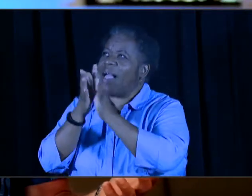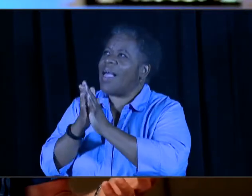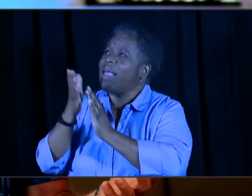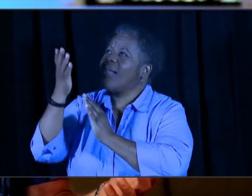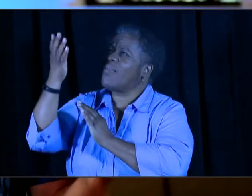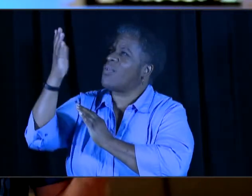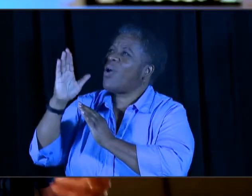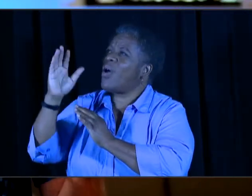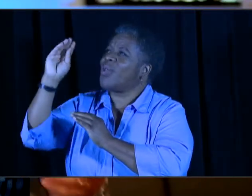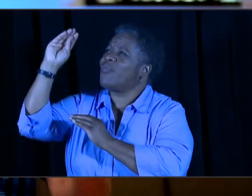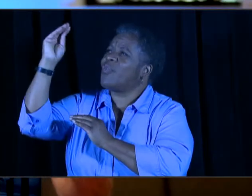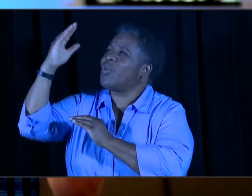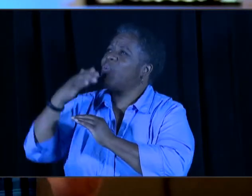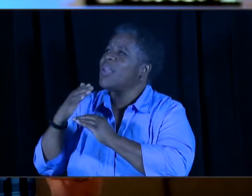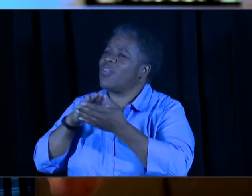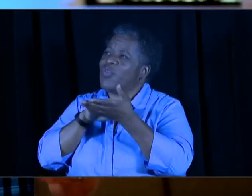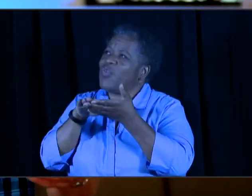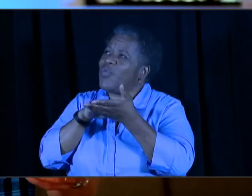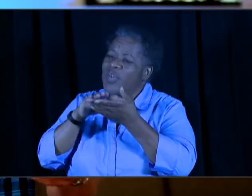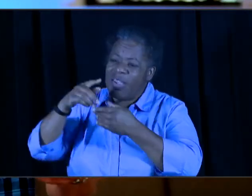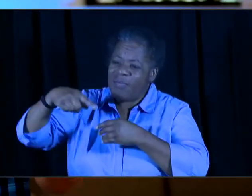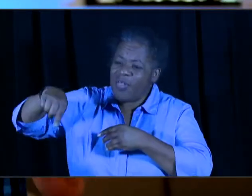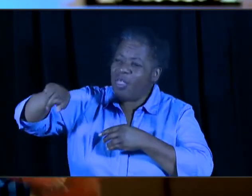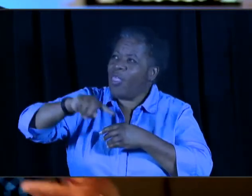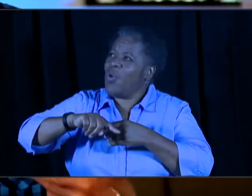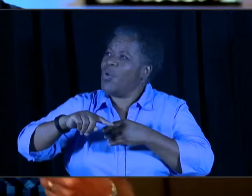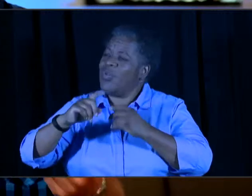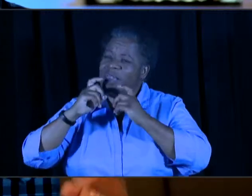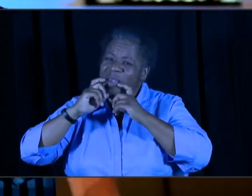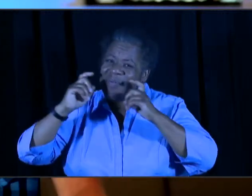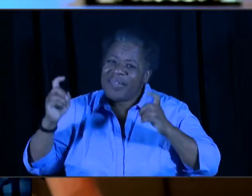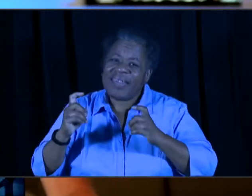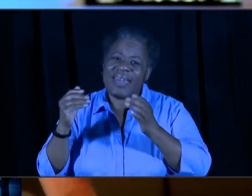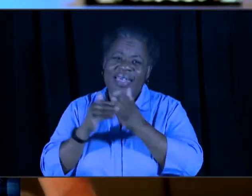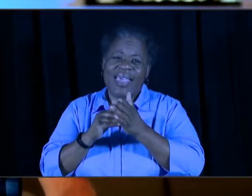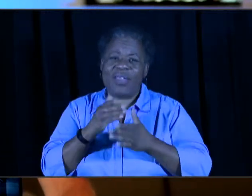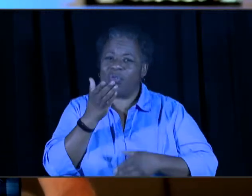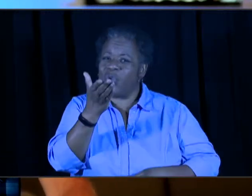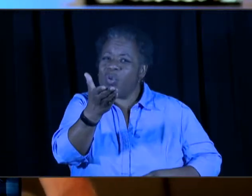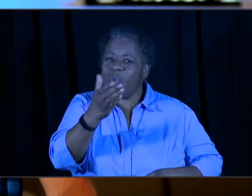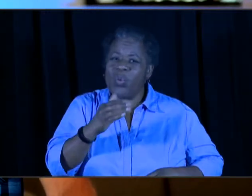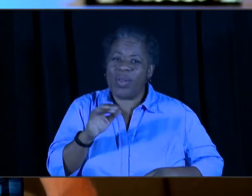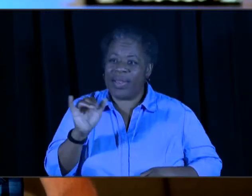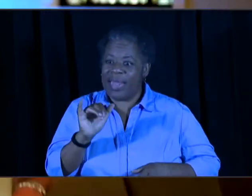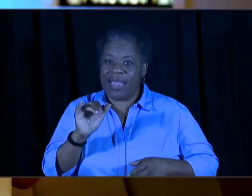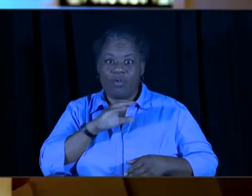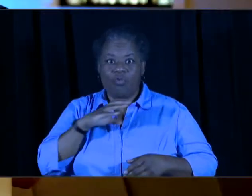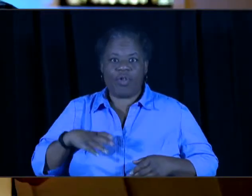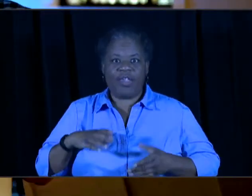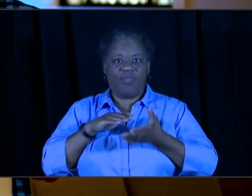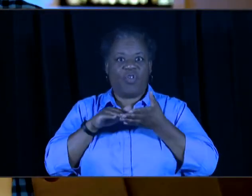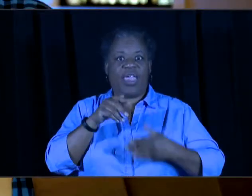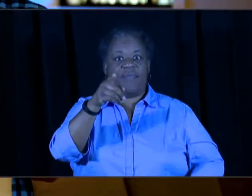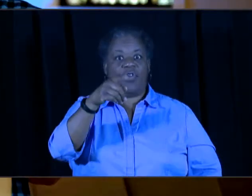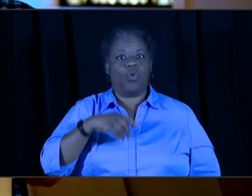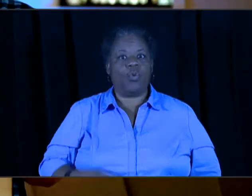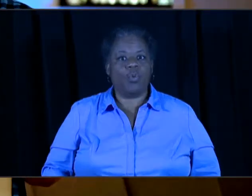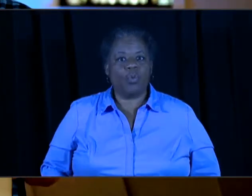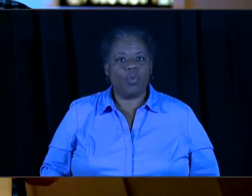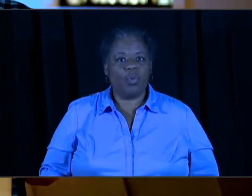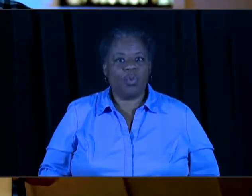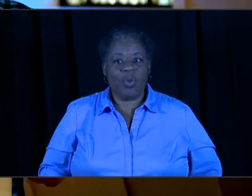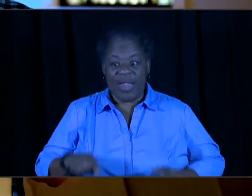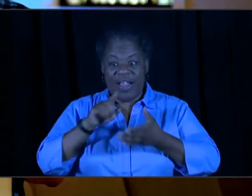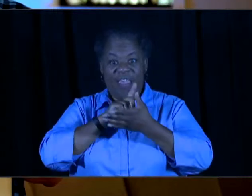God to forgive those who have sinned against you, just as Christ has forgiven you. Someone rightly reminded me